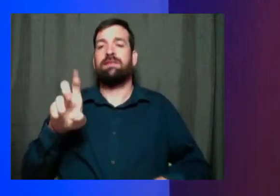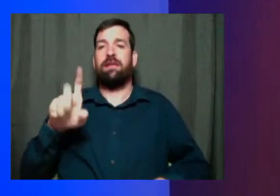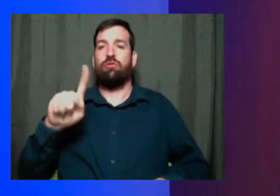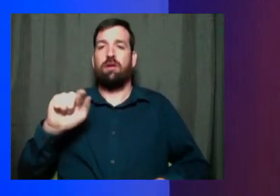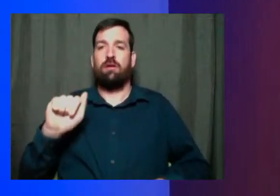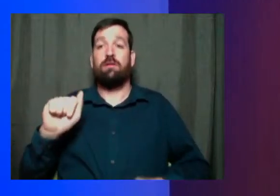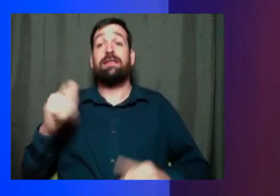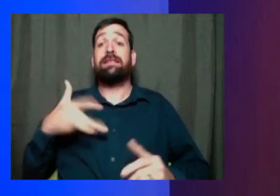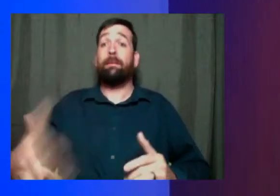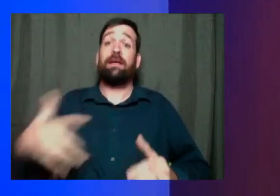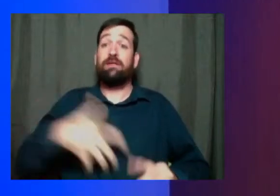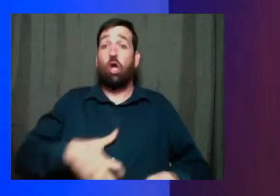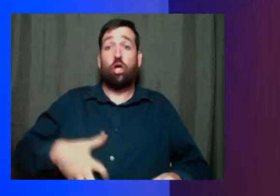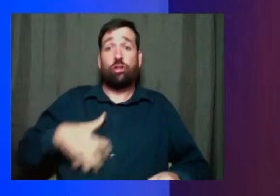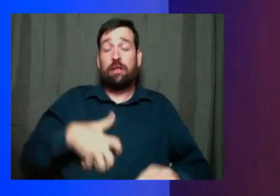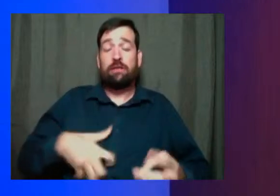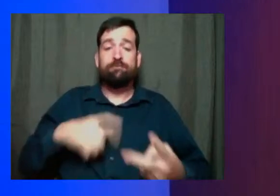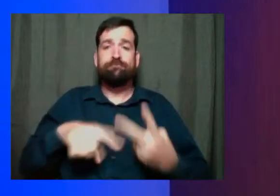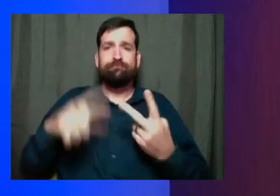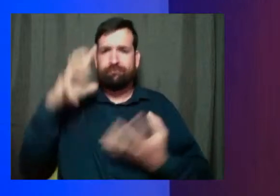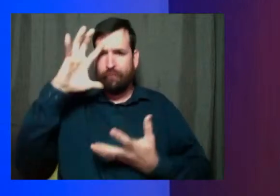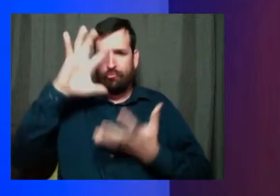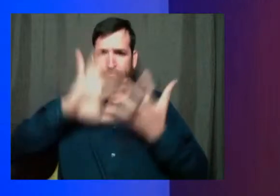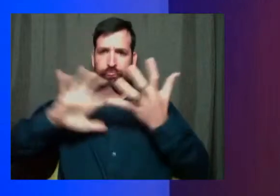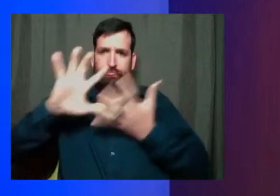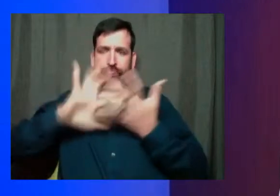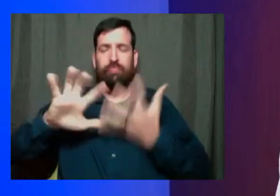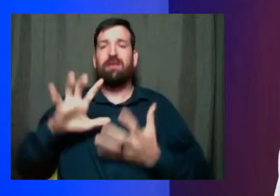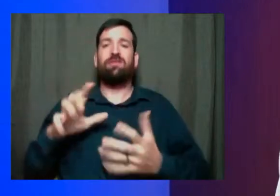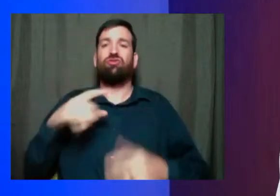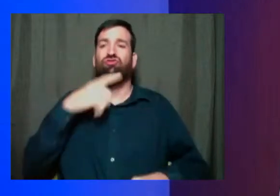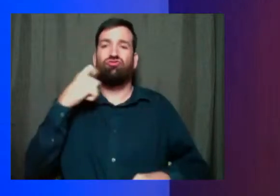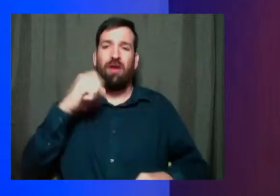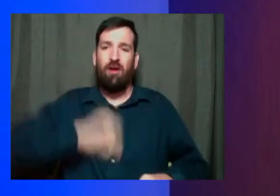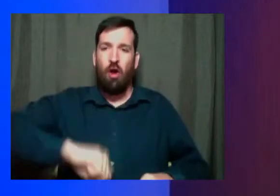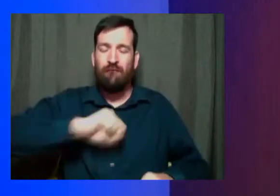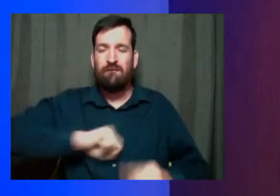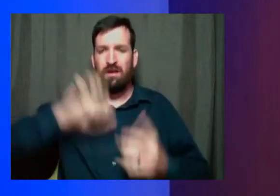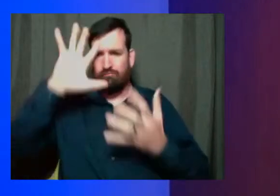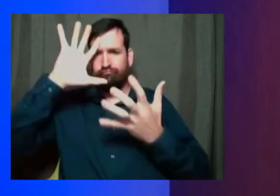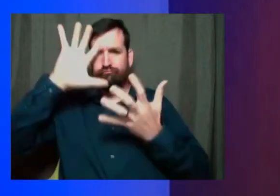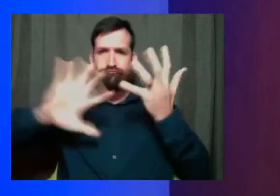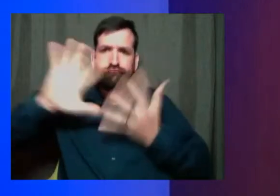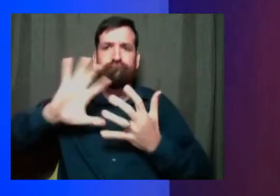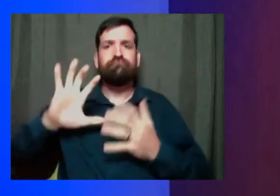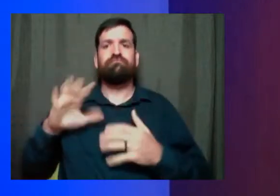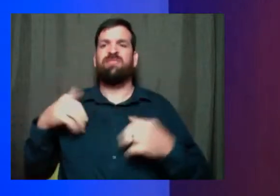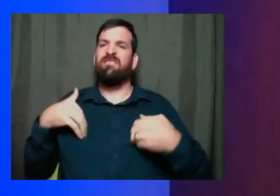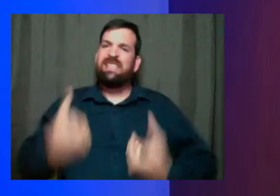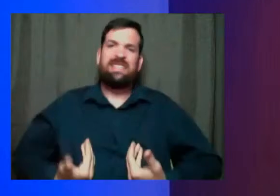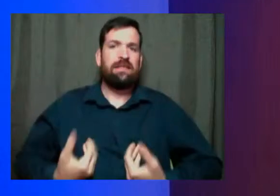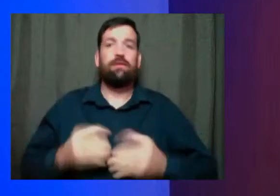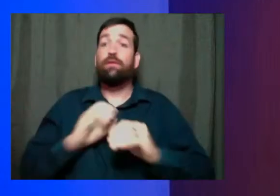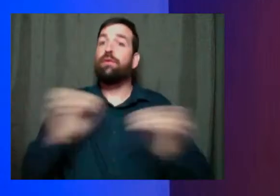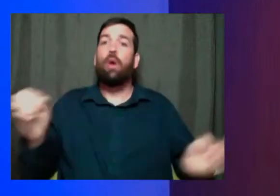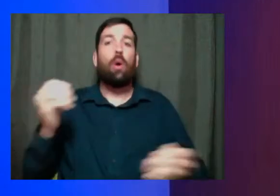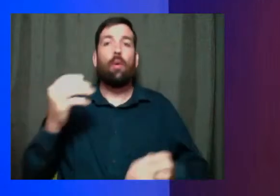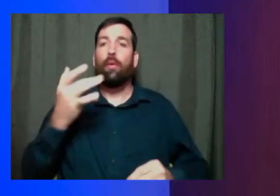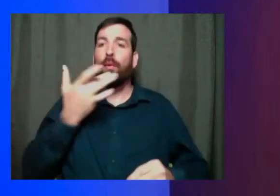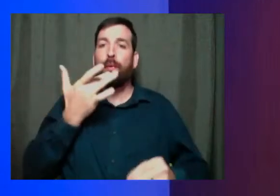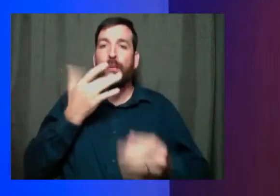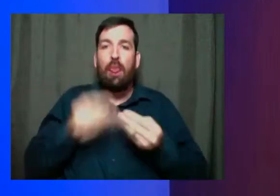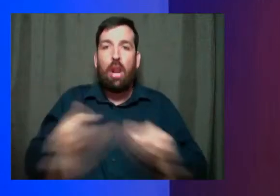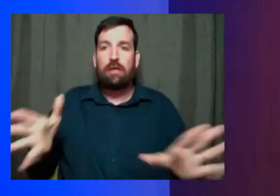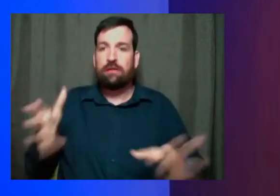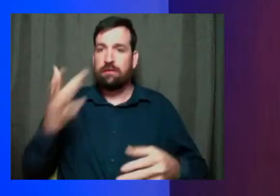nausea, dizziness, maybe a dry cough, and lightheadedness and fatigue. No loss of sense of taste or smell so far.